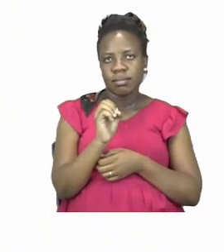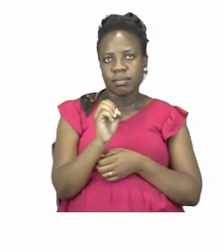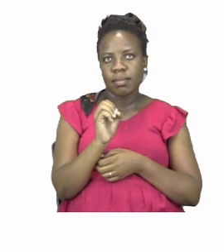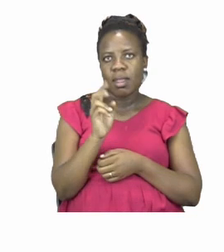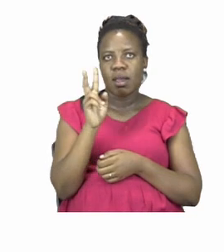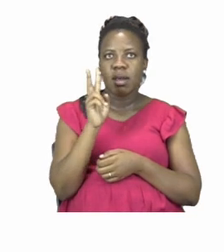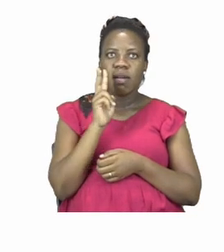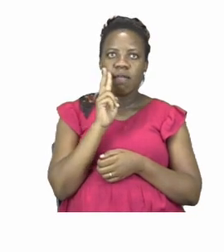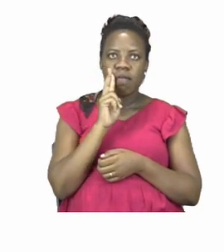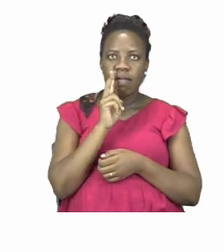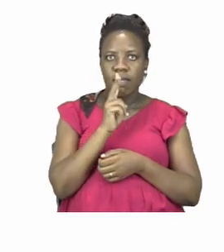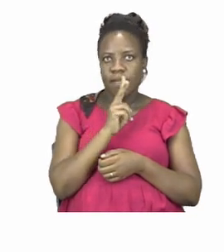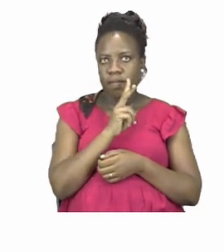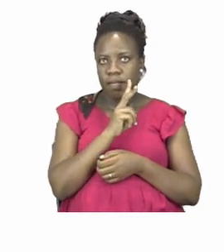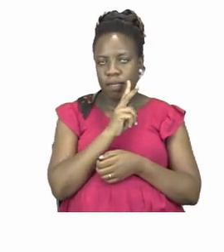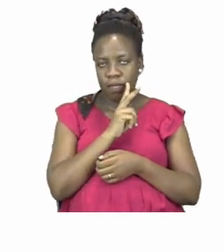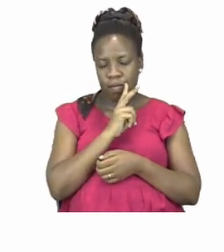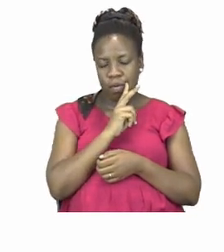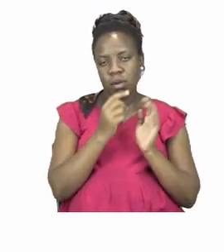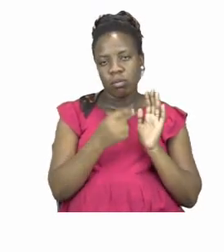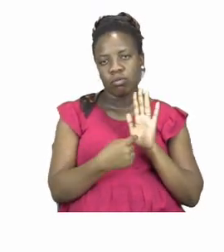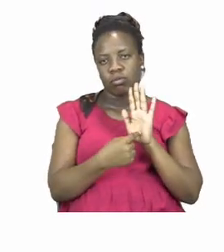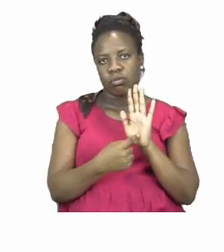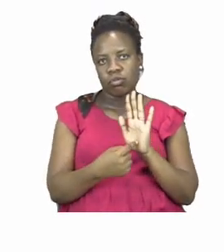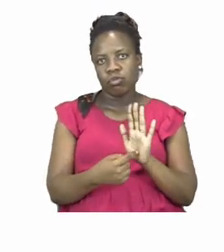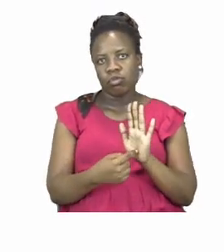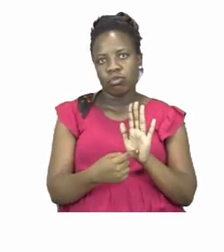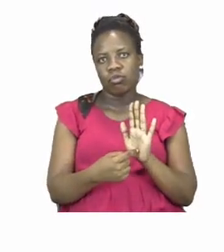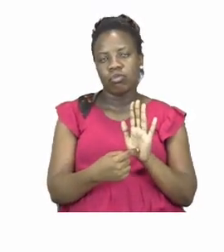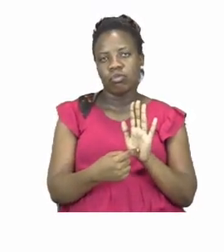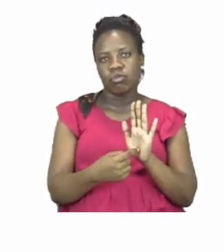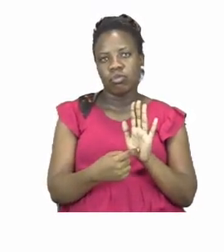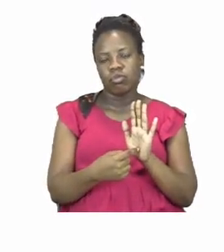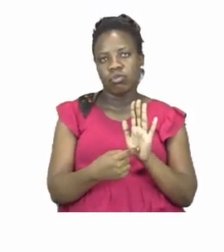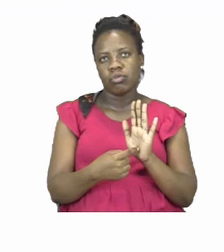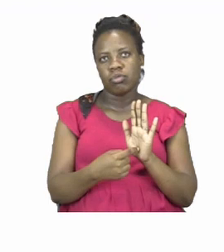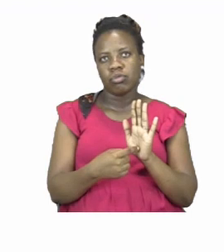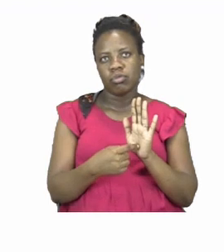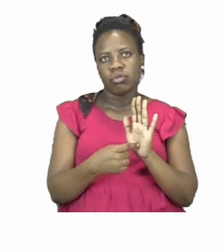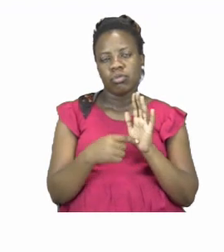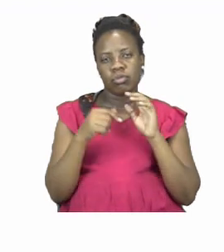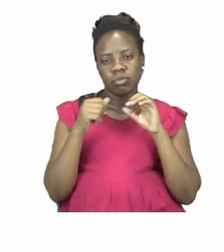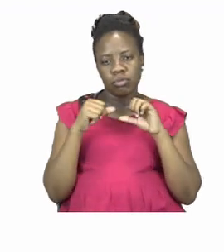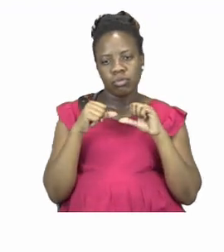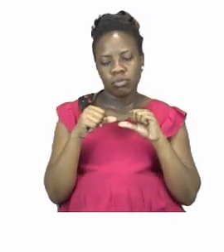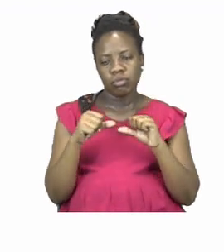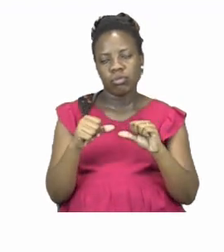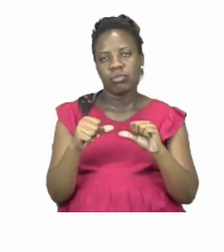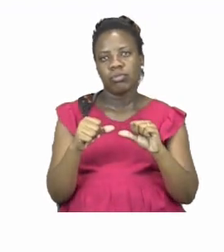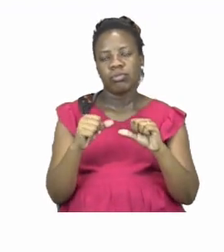present continuous tense. Remember, present continuous tense is when the action is still